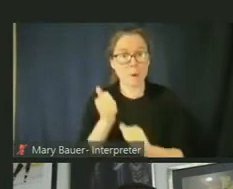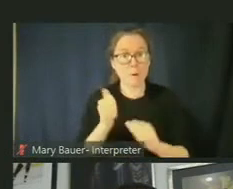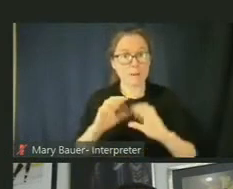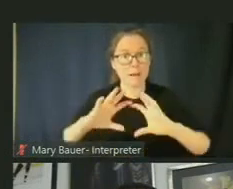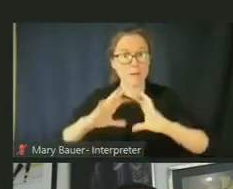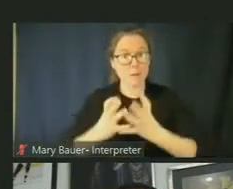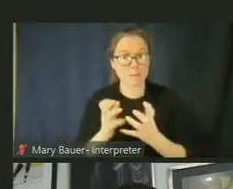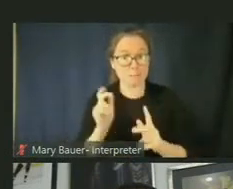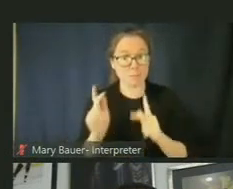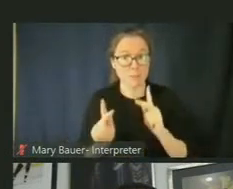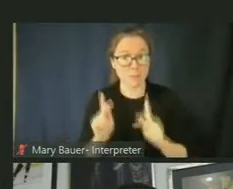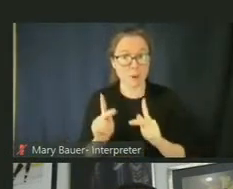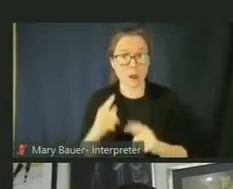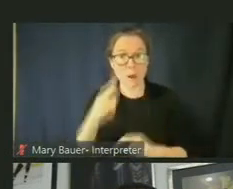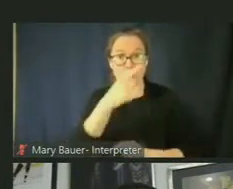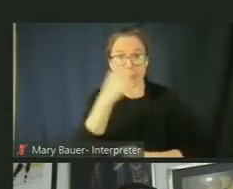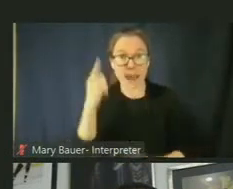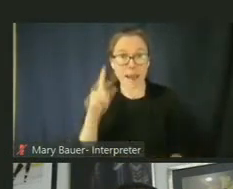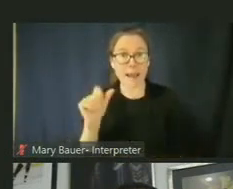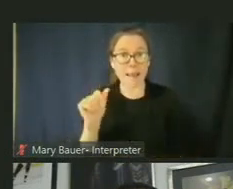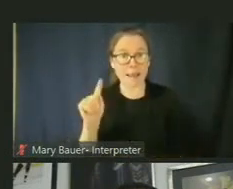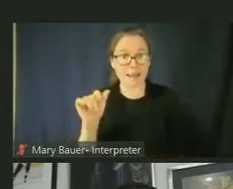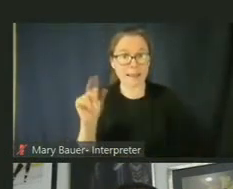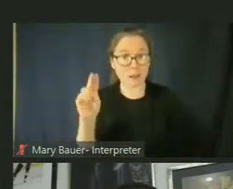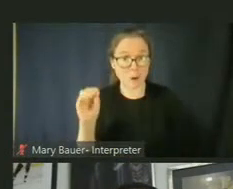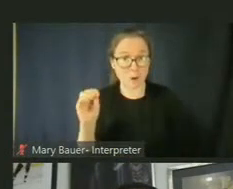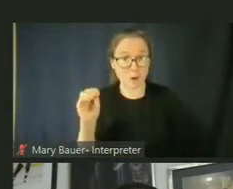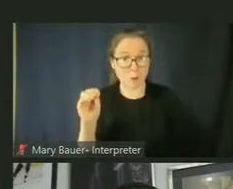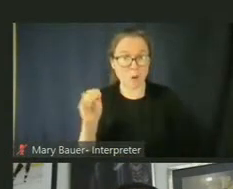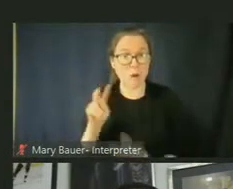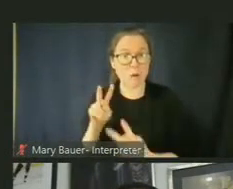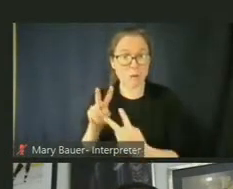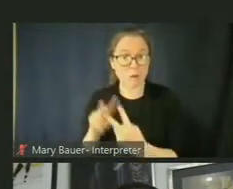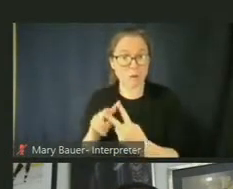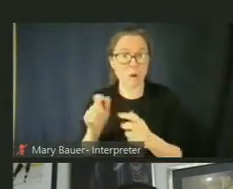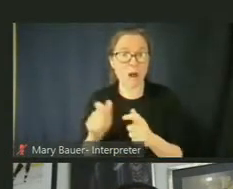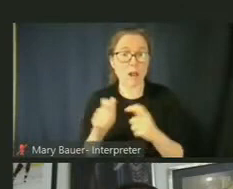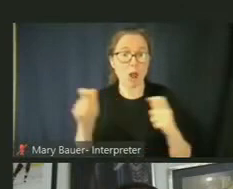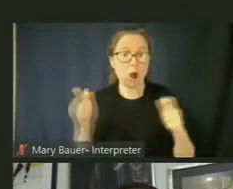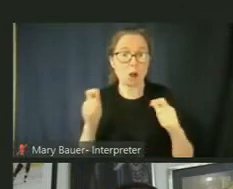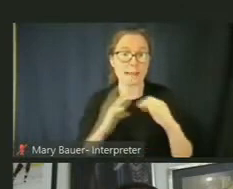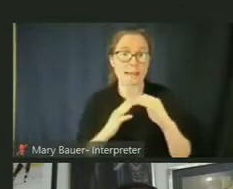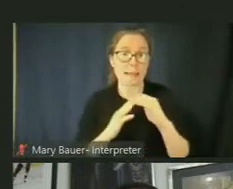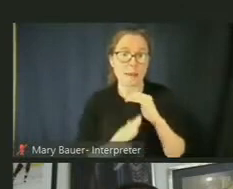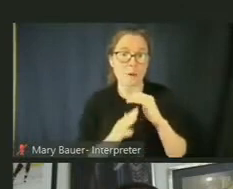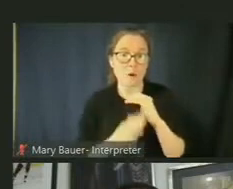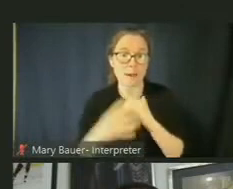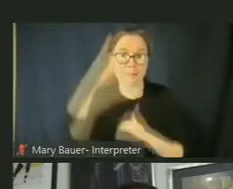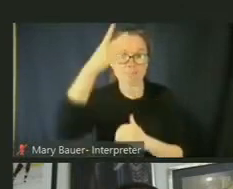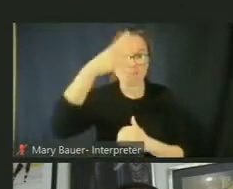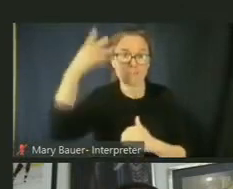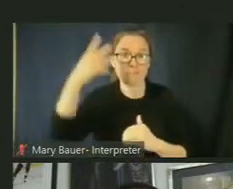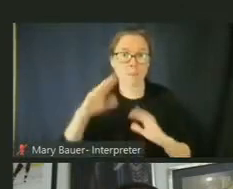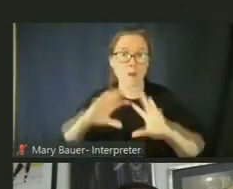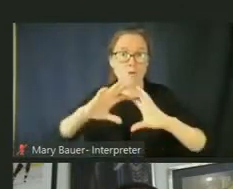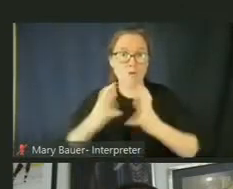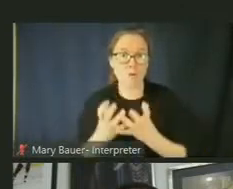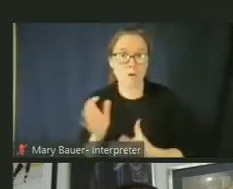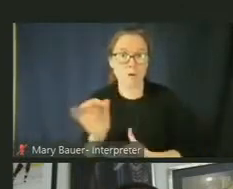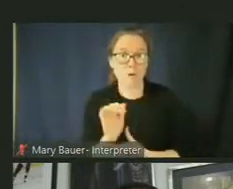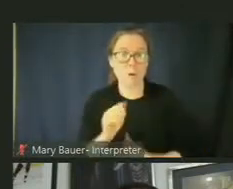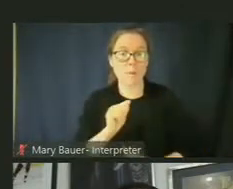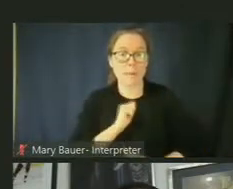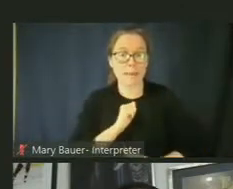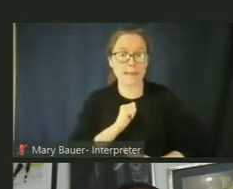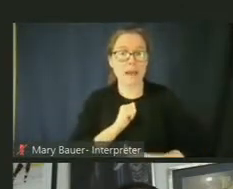population are Black and Latino, and we have a large immigrant population that we serve as well. I myself am an immigrant to